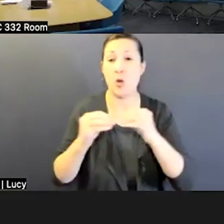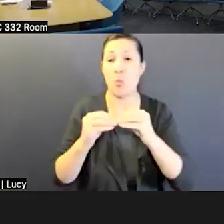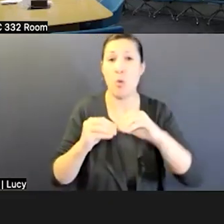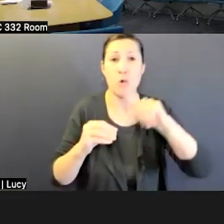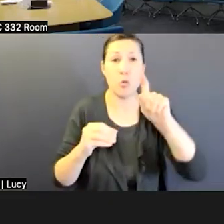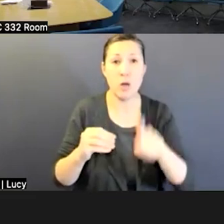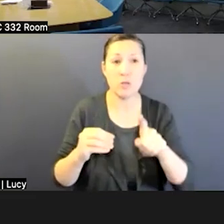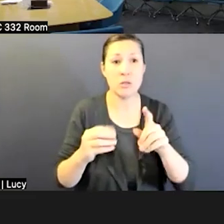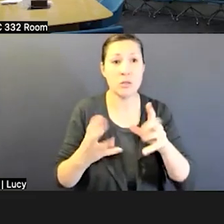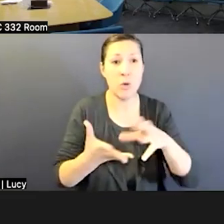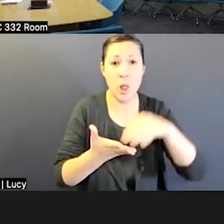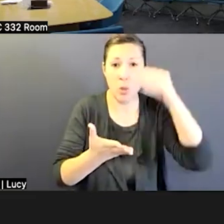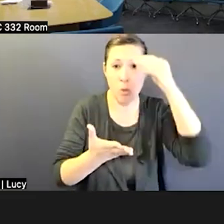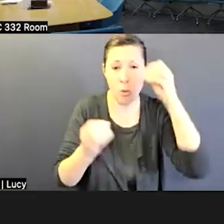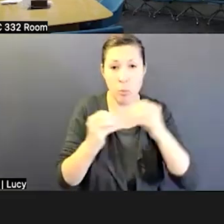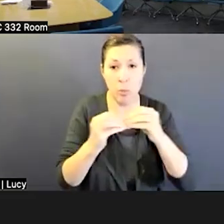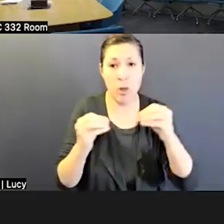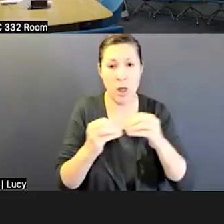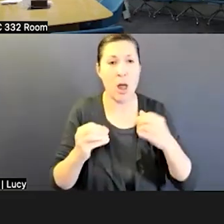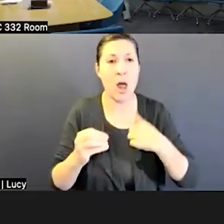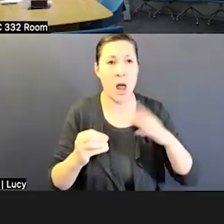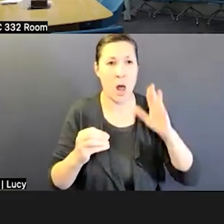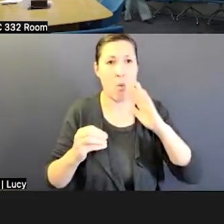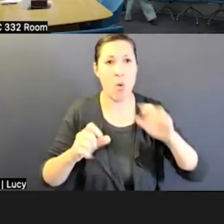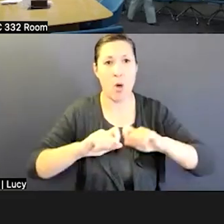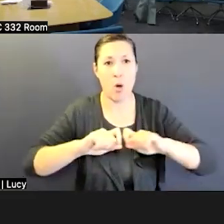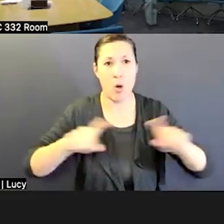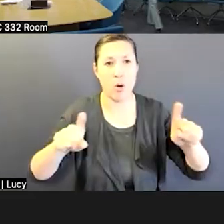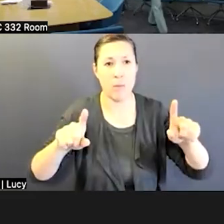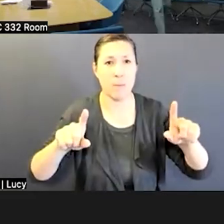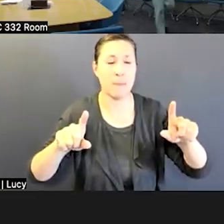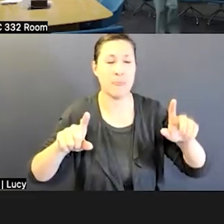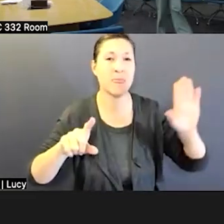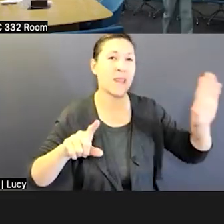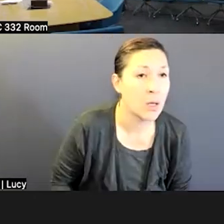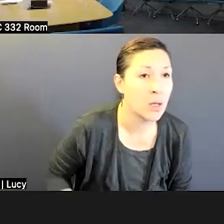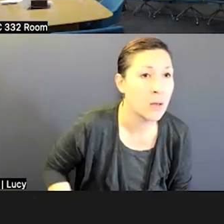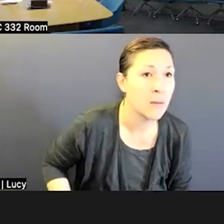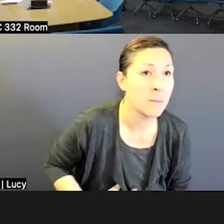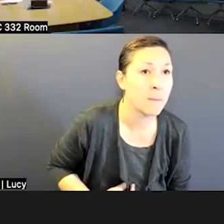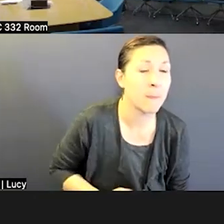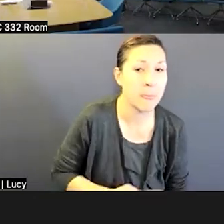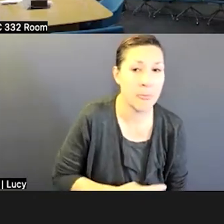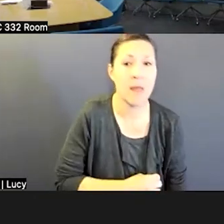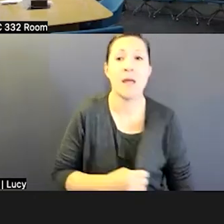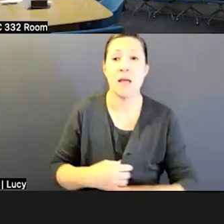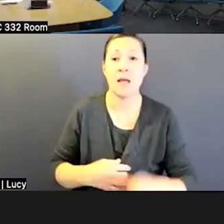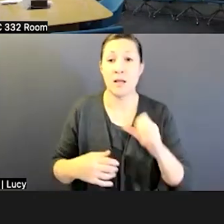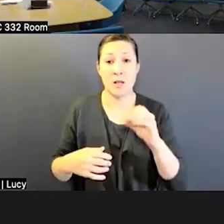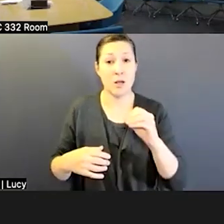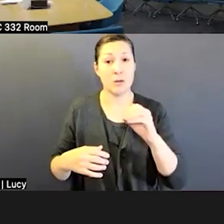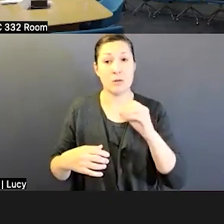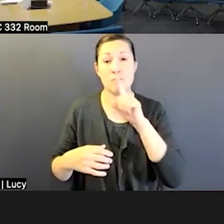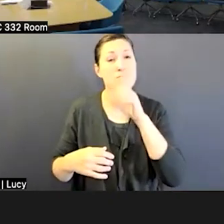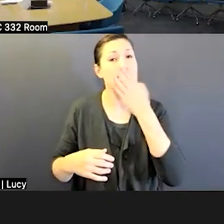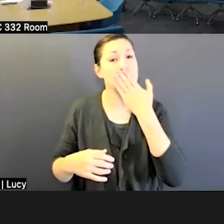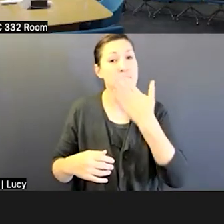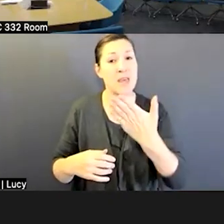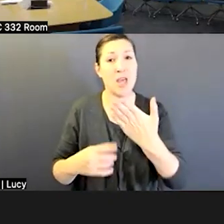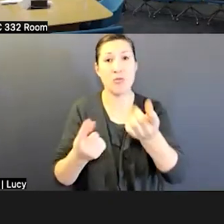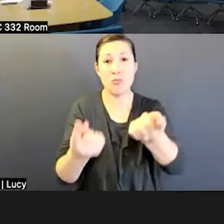more, I will send Dr. Ho's the email address in the chat. Thank you everyone for being here